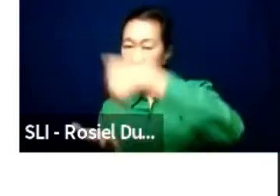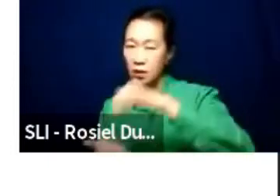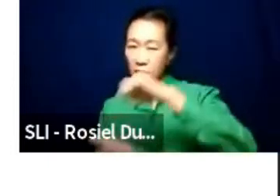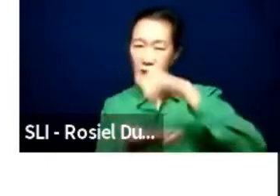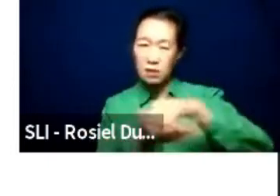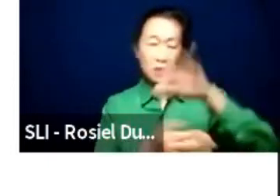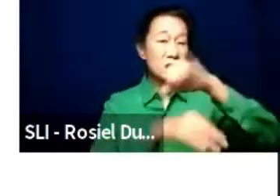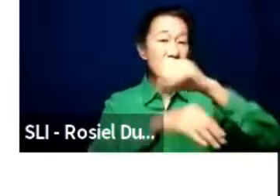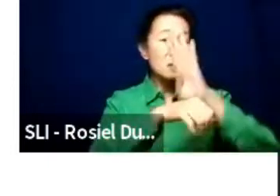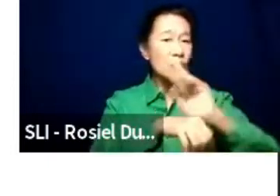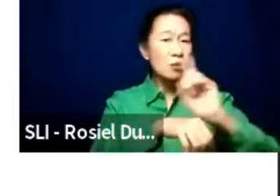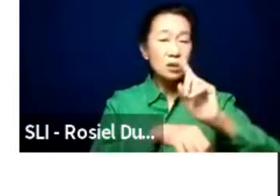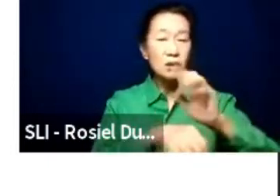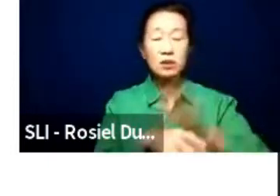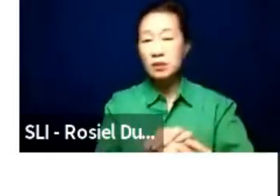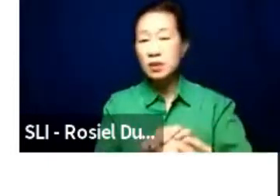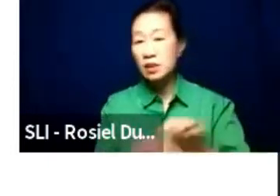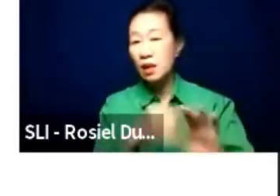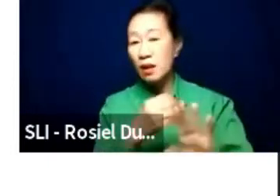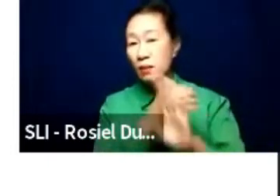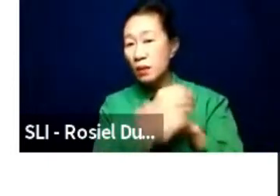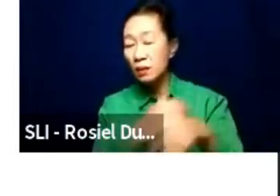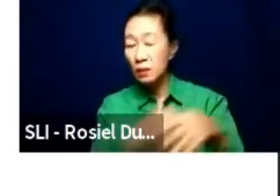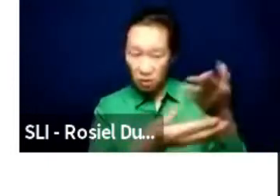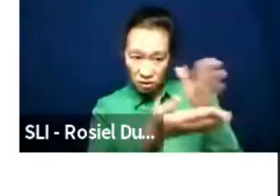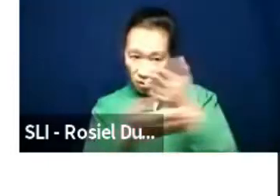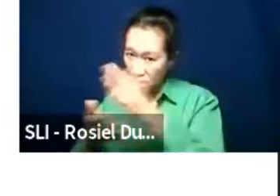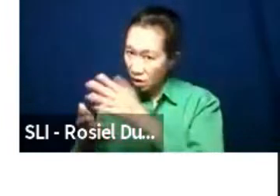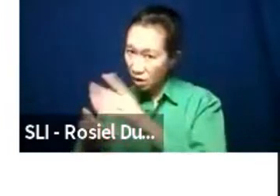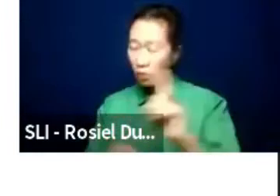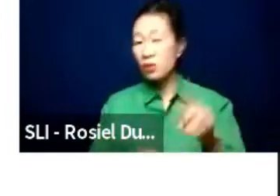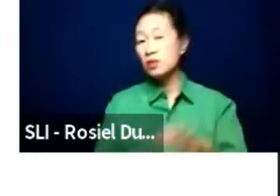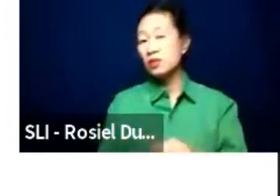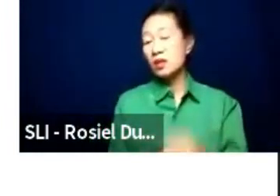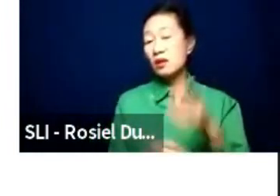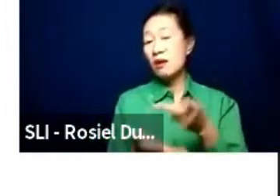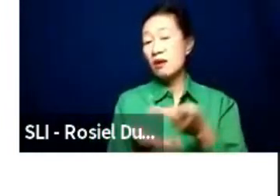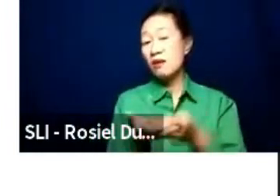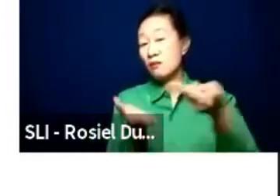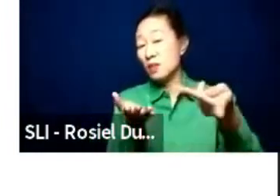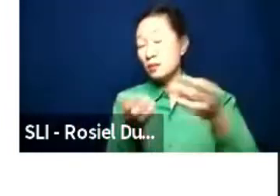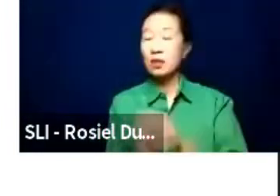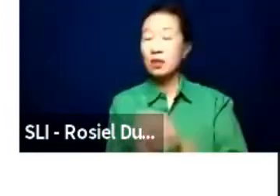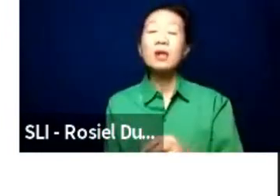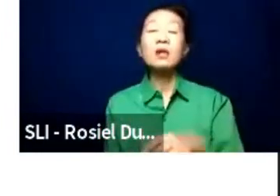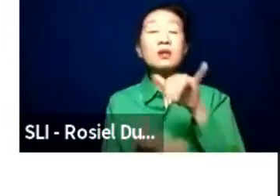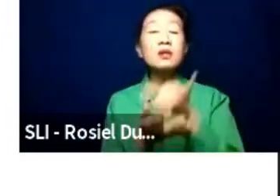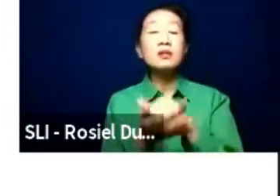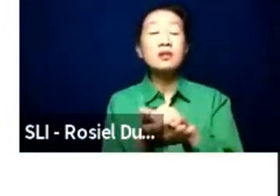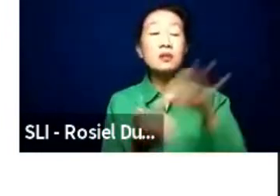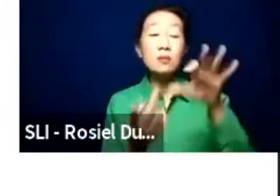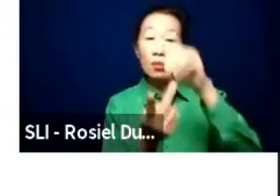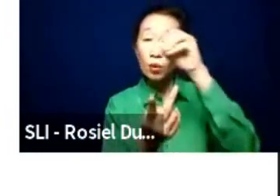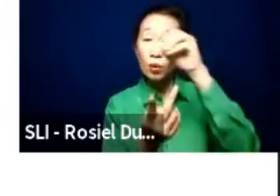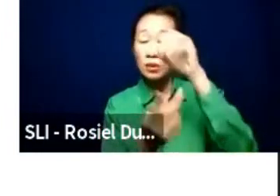whatever goes back to them, no? Hati-hati sila dun sa mobile crew na yun. So that's an option.